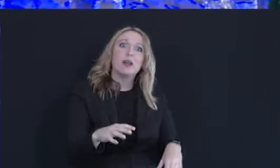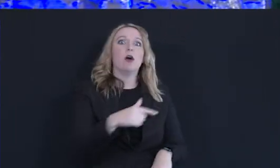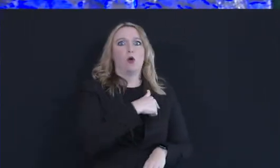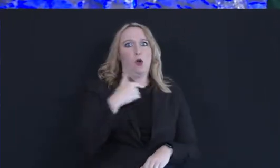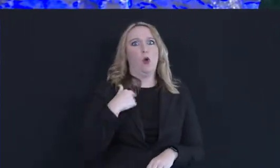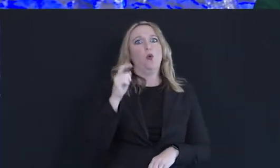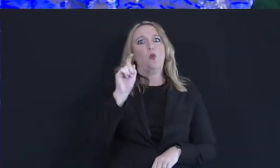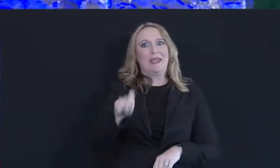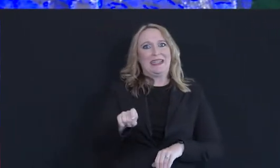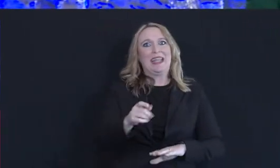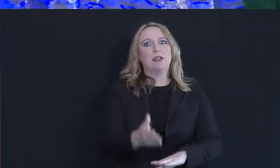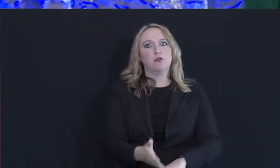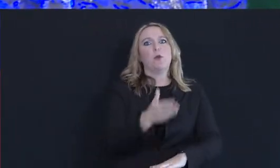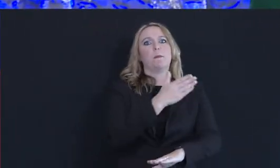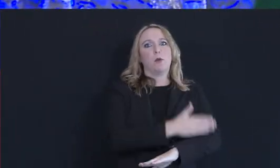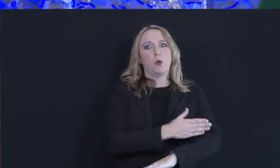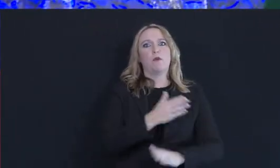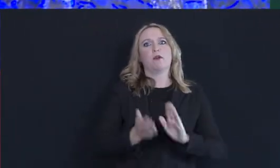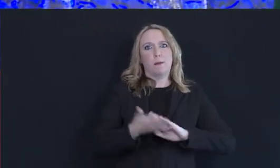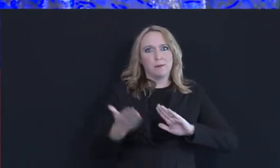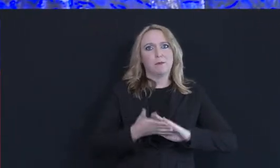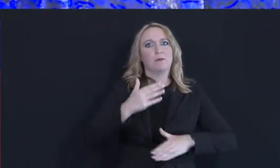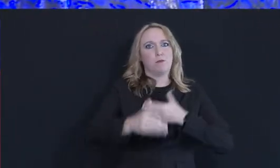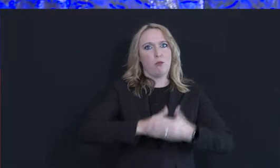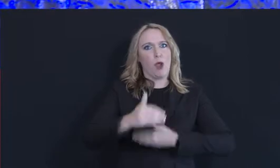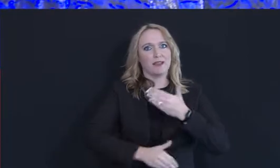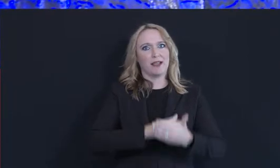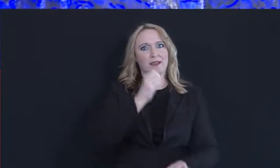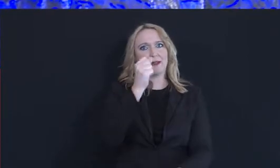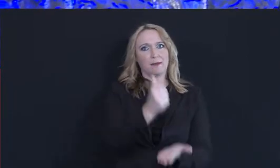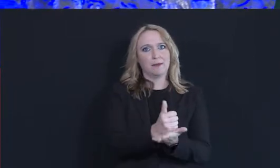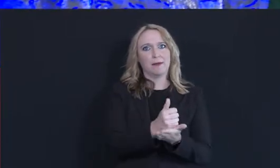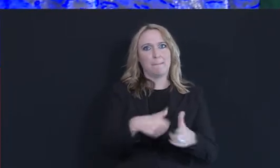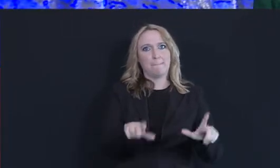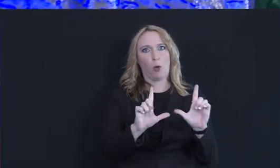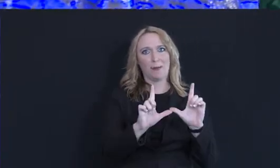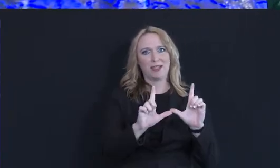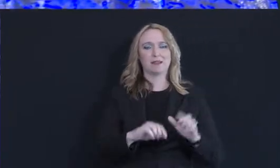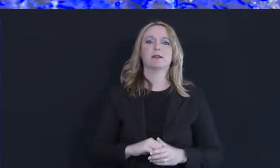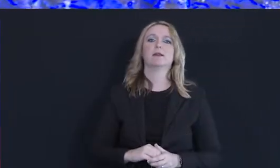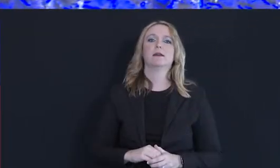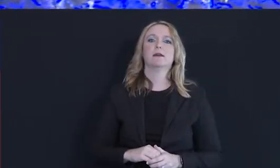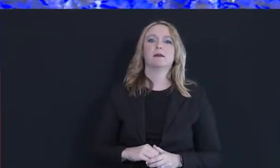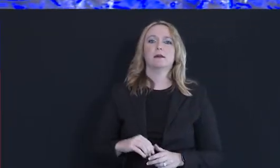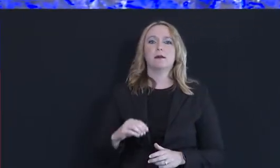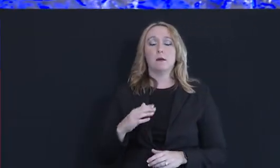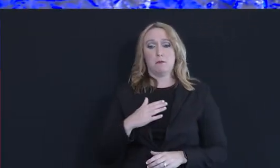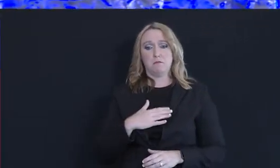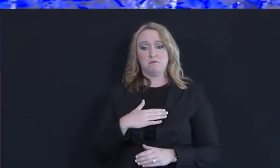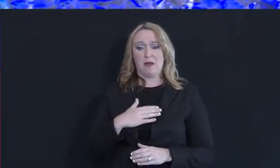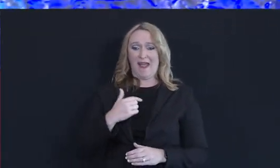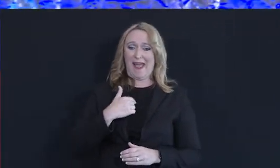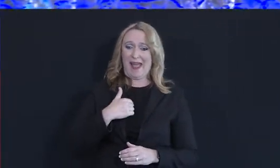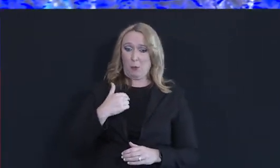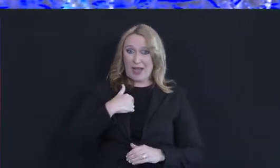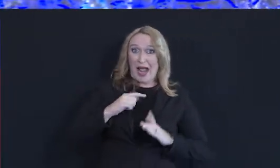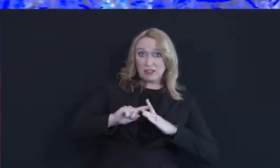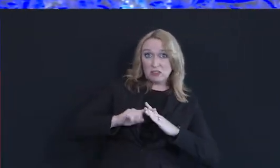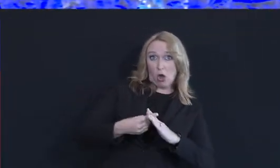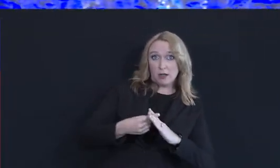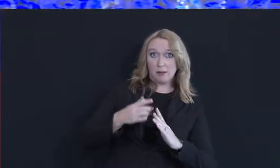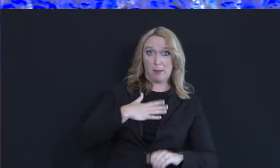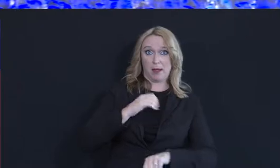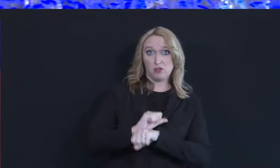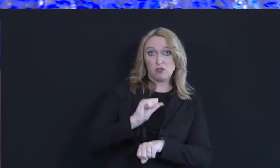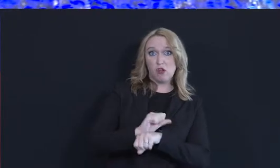to improve so here's how we're focused within one of my first meetings of coming into office this first few weeks I sit down I sat down with my friend DJ